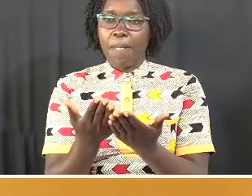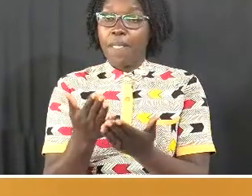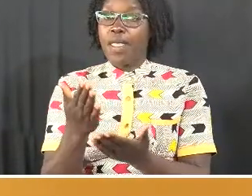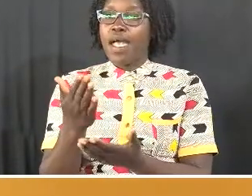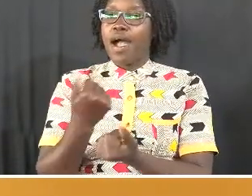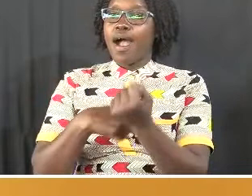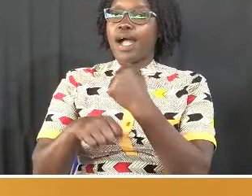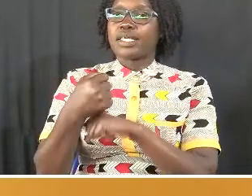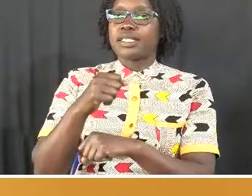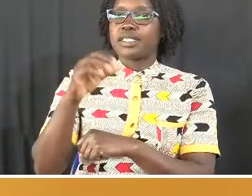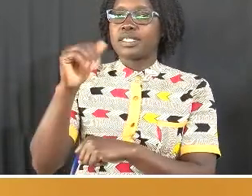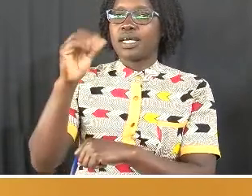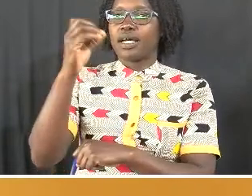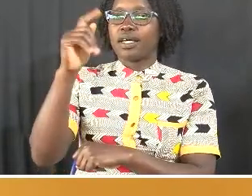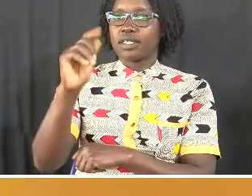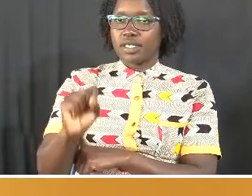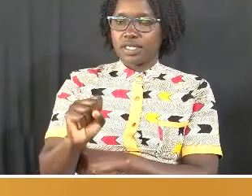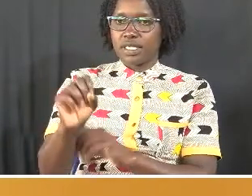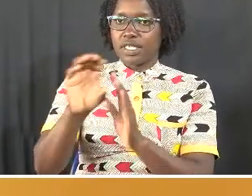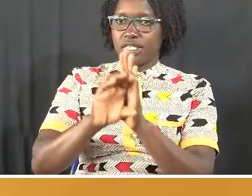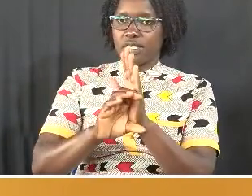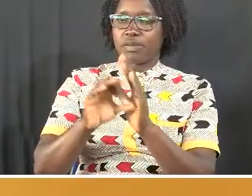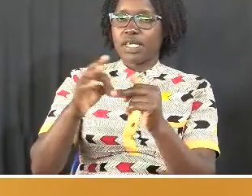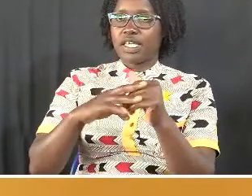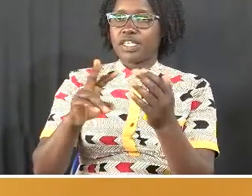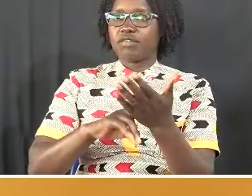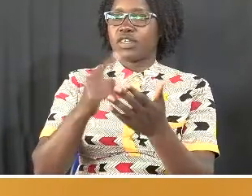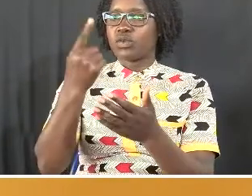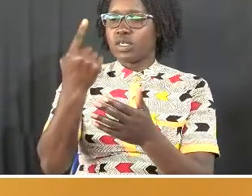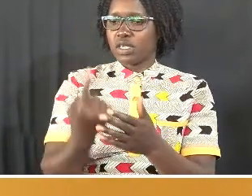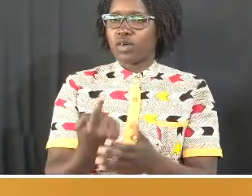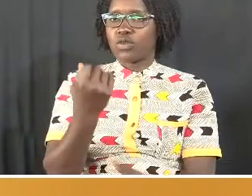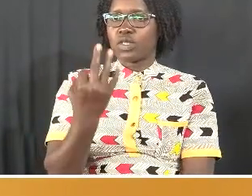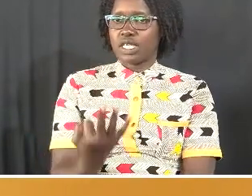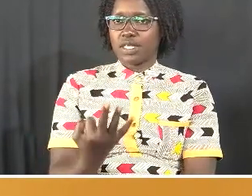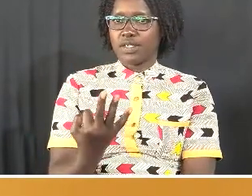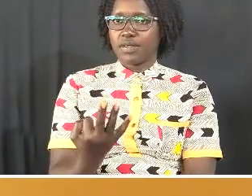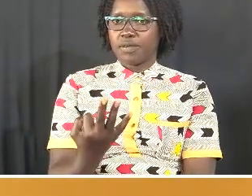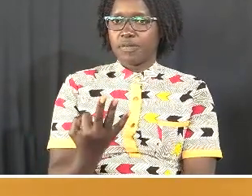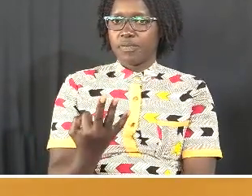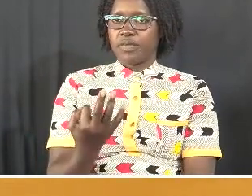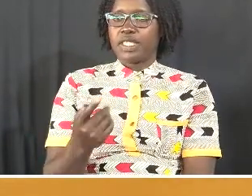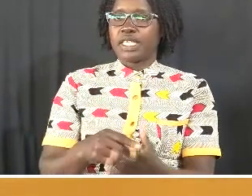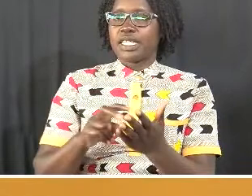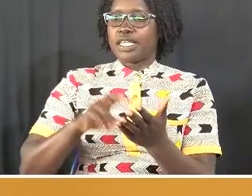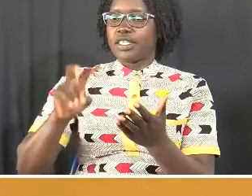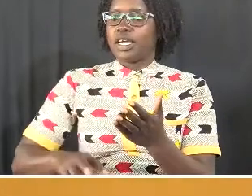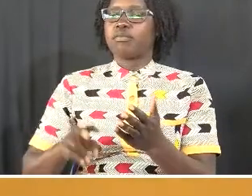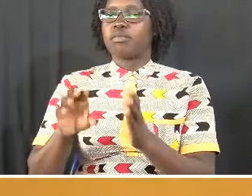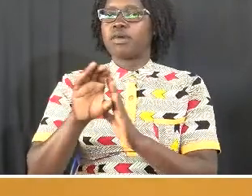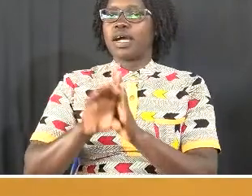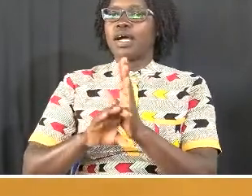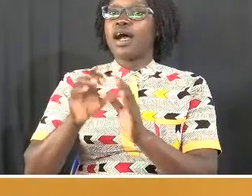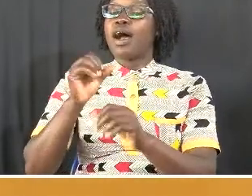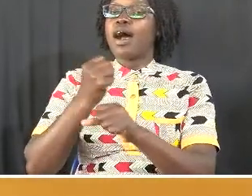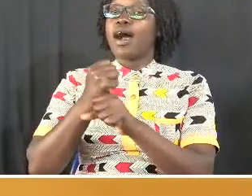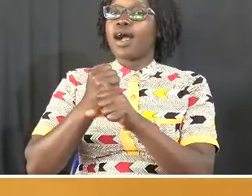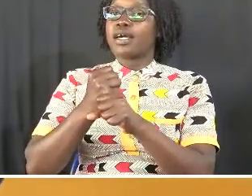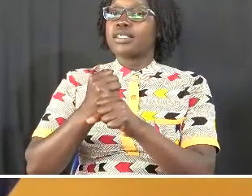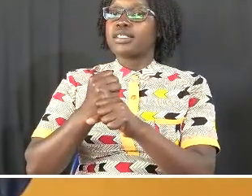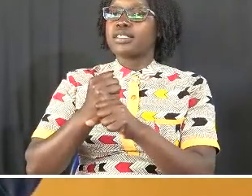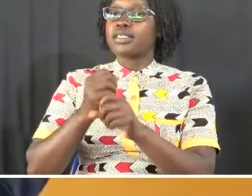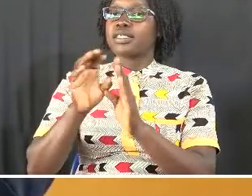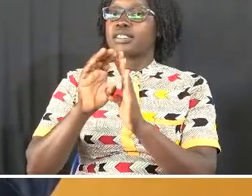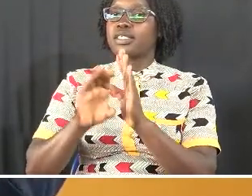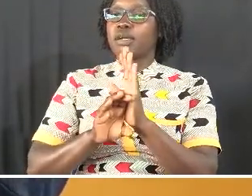Acts, chapter 8, verse 1 to 3, and I jump to Acts chapter 9 to tell you what he was